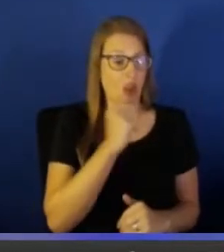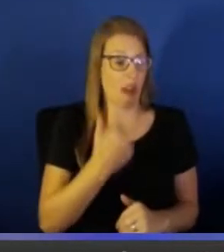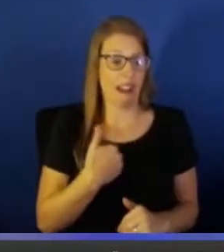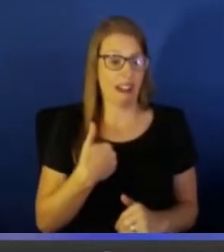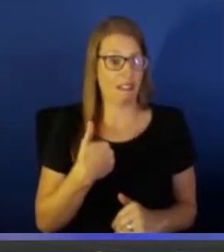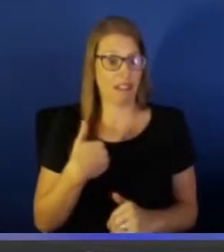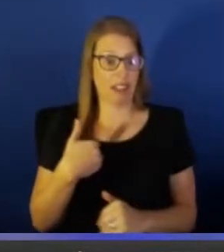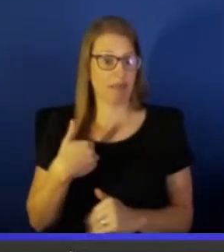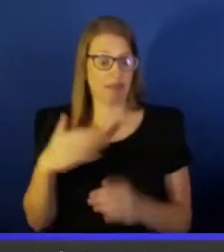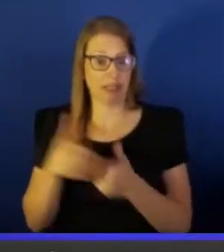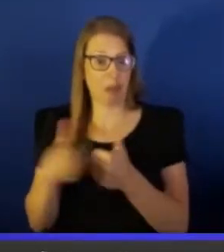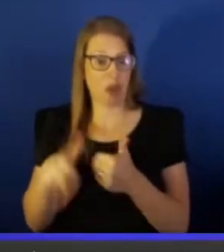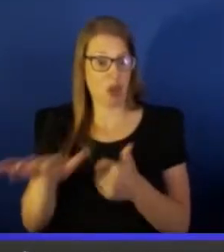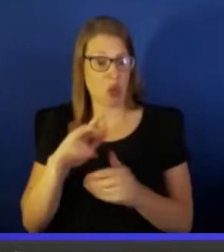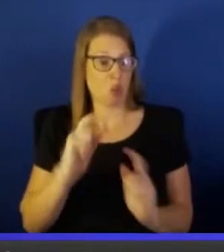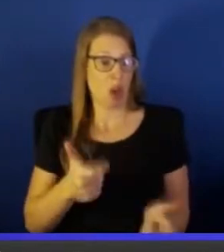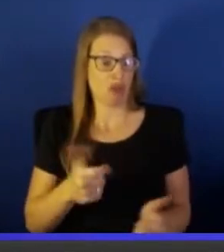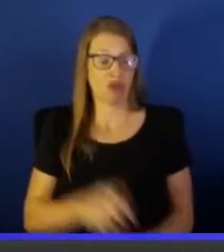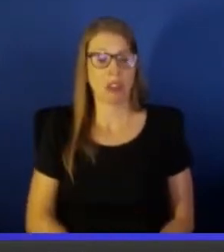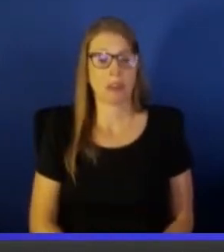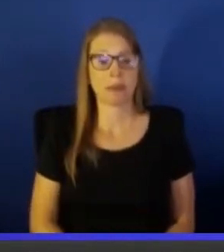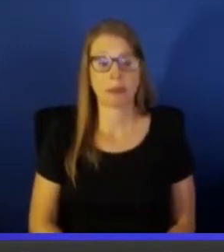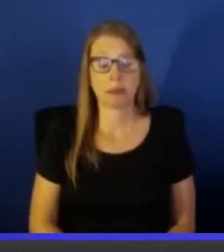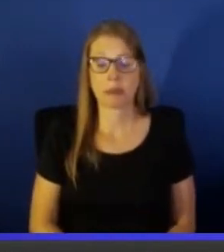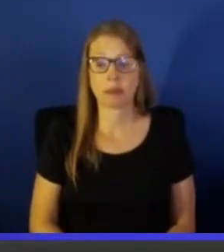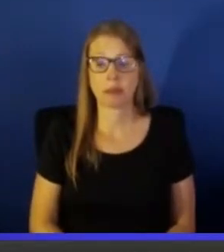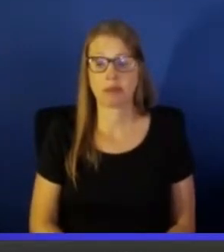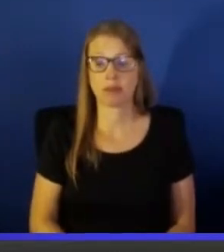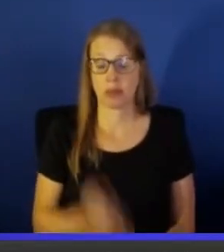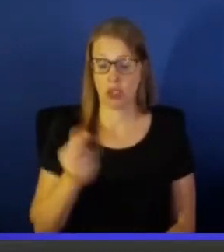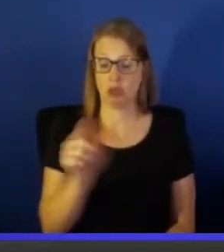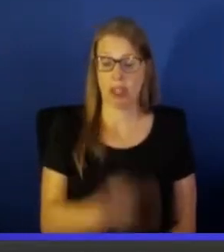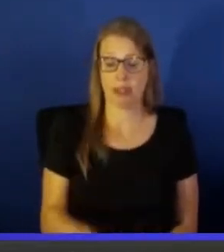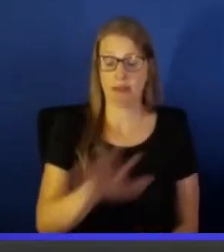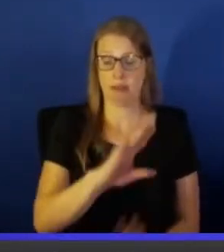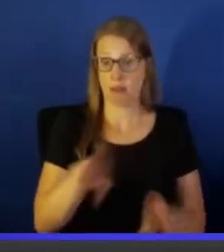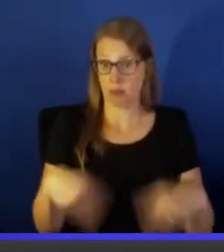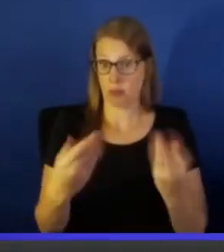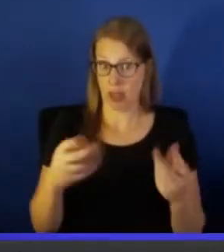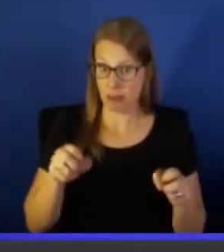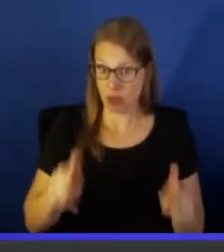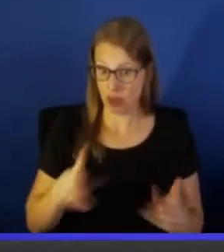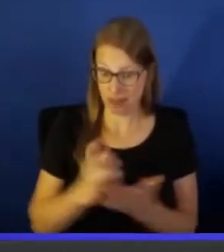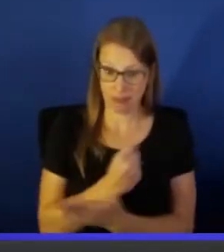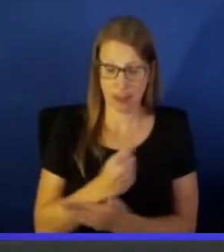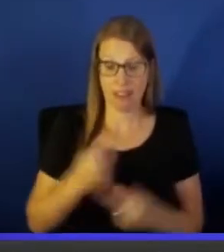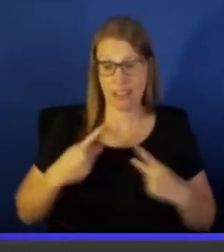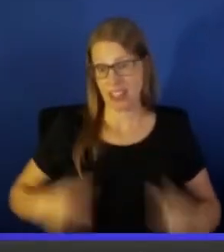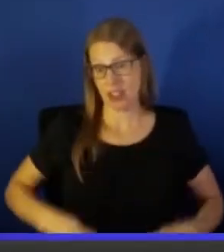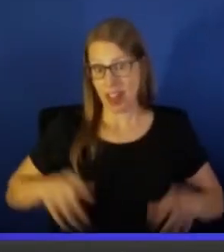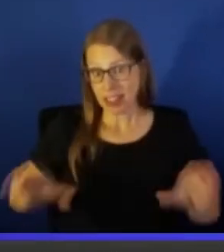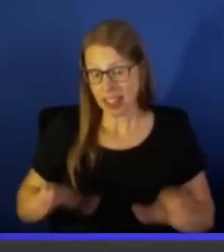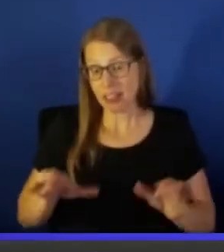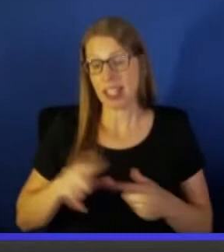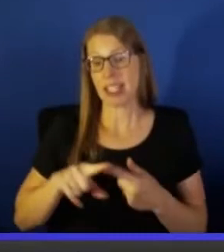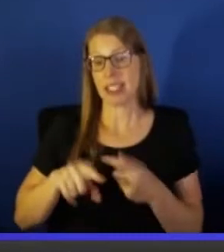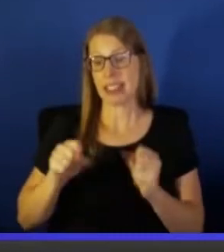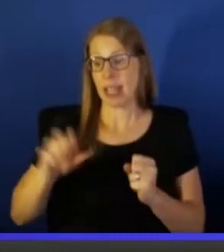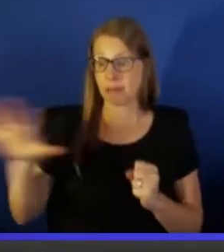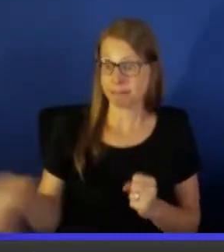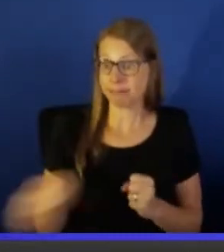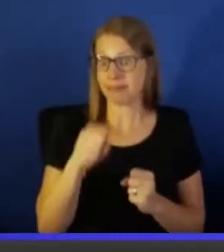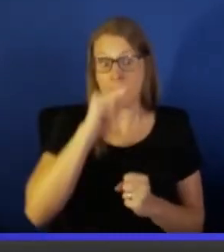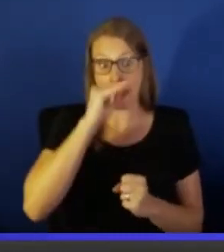These green spaces provide opportunities for physical activity, a place for people to take their kids, just enjoy a time